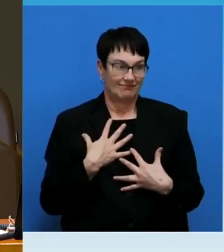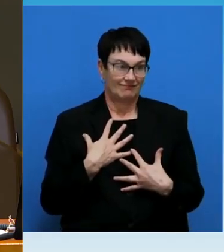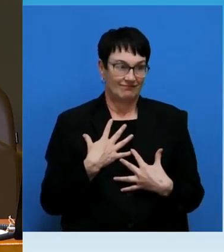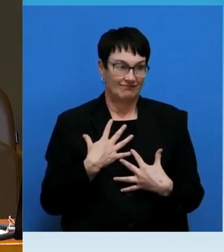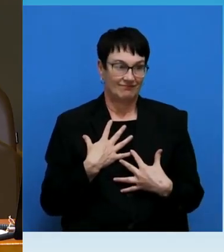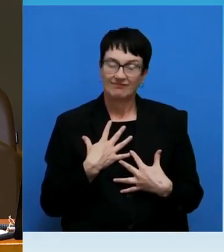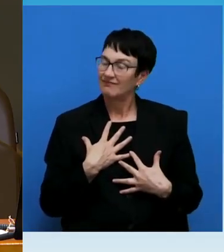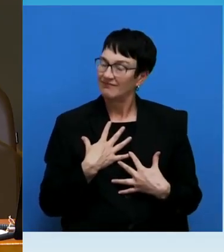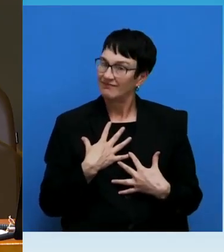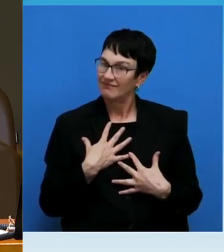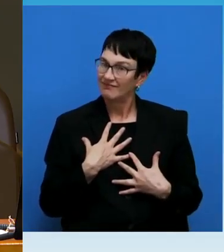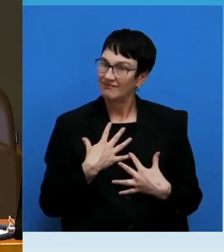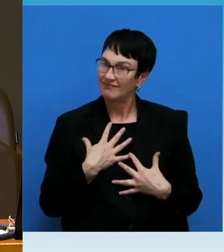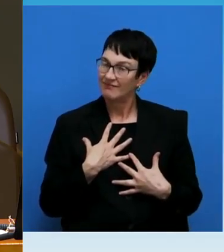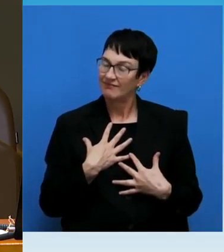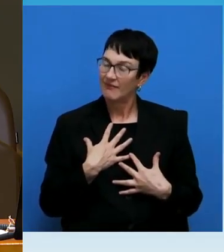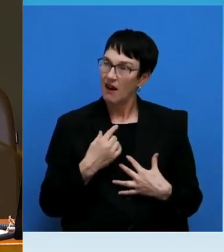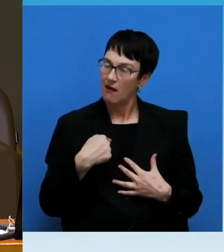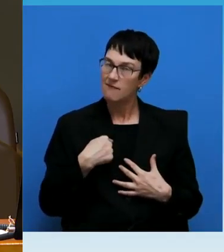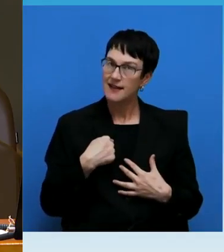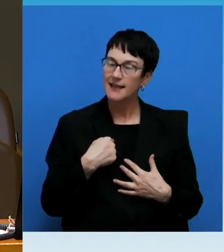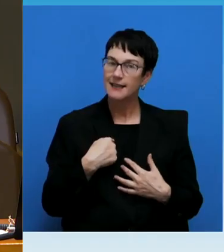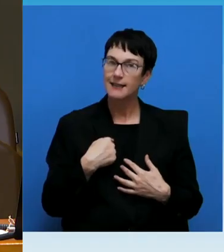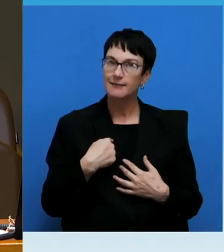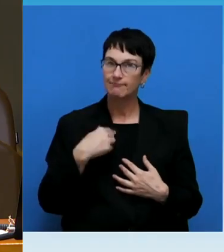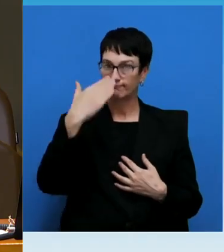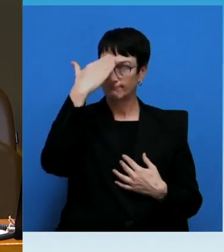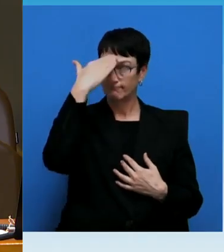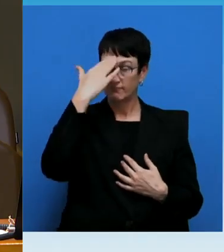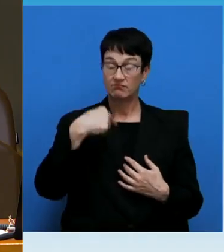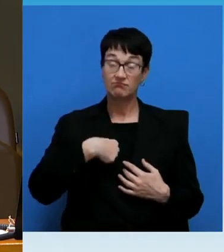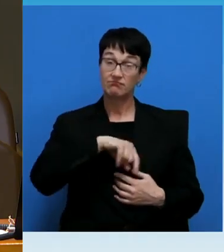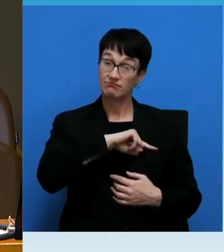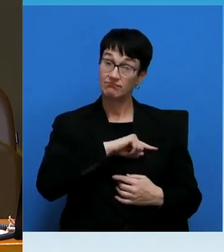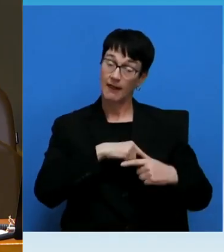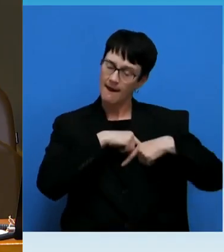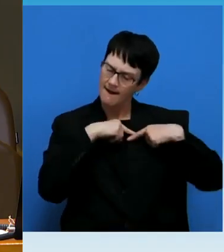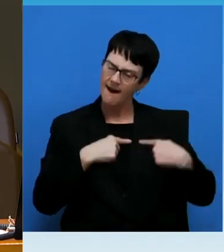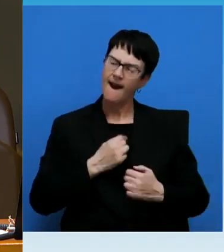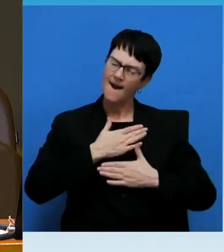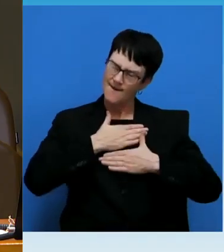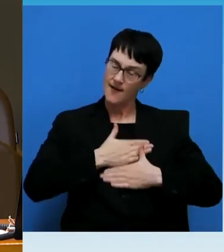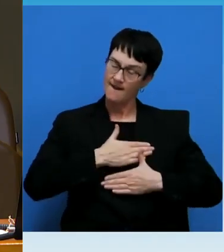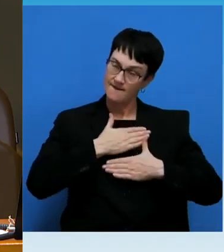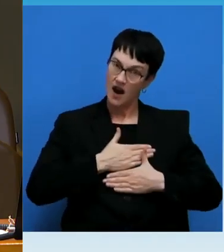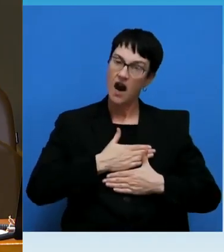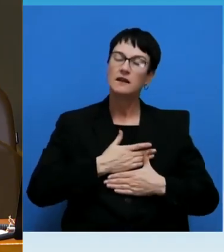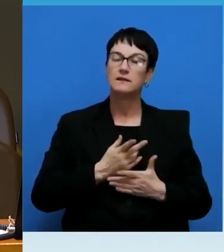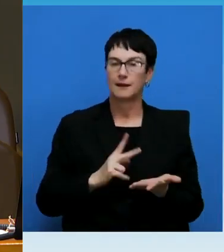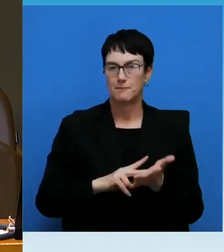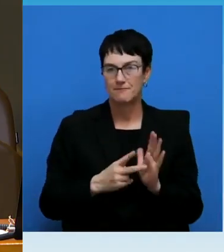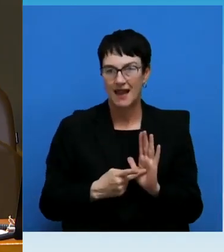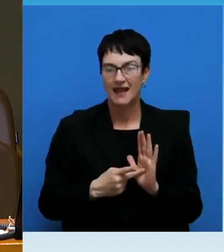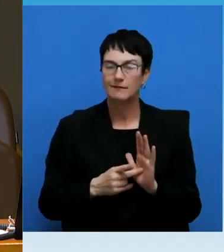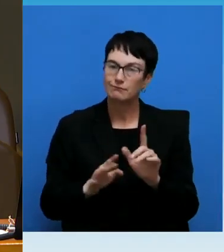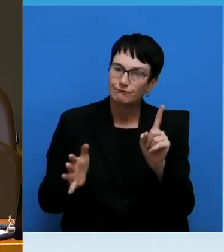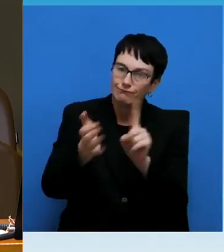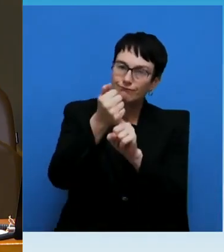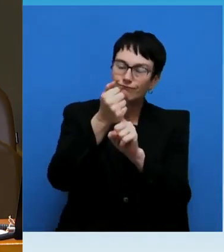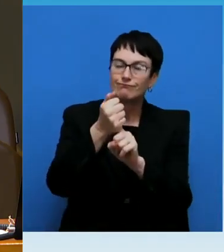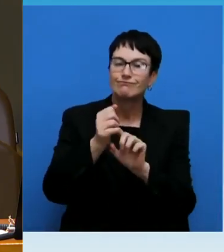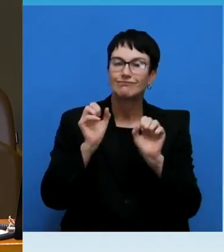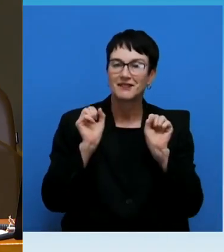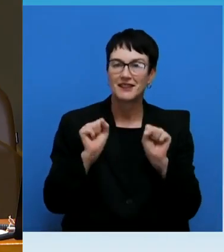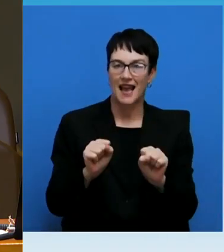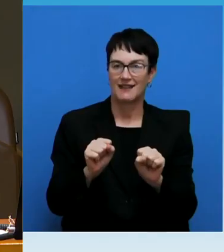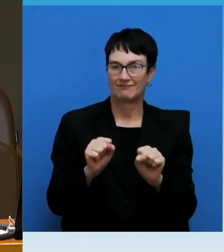that when the will is there, results come along. And we have seen the results across